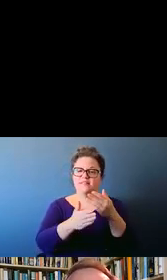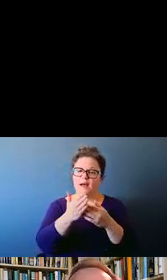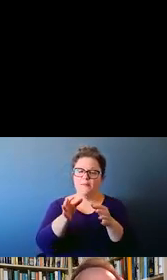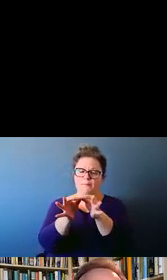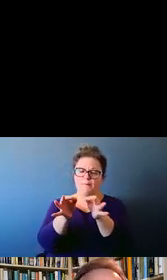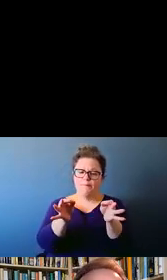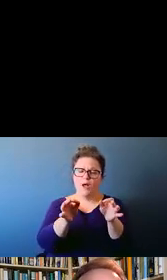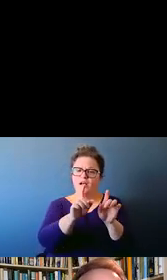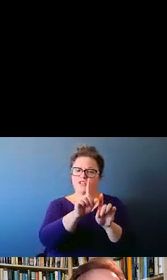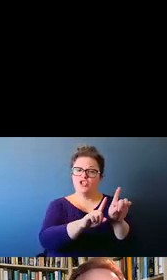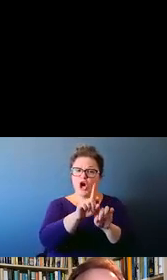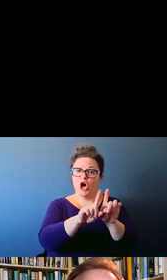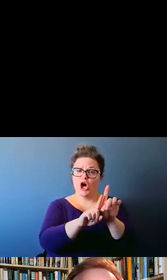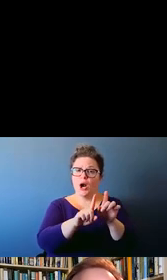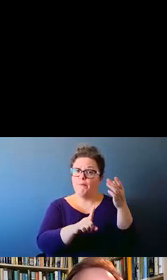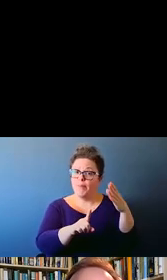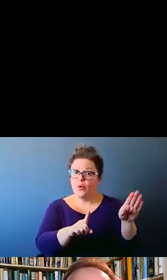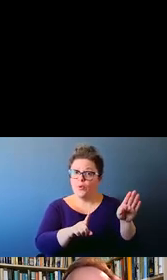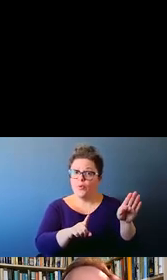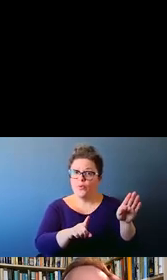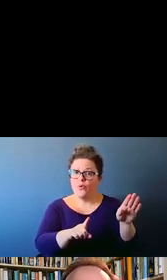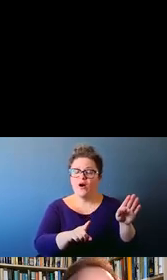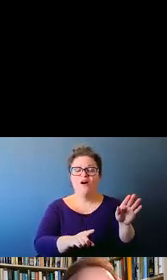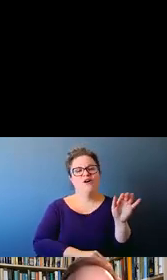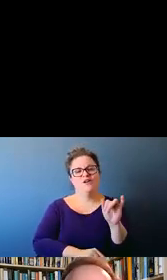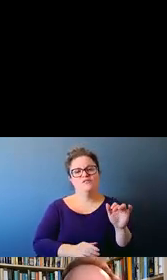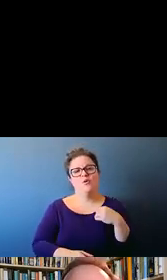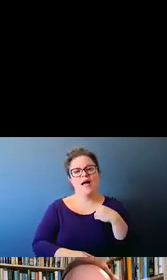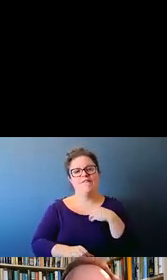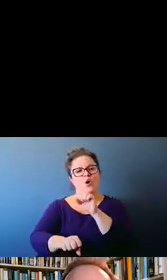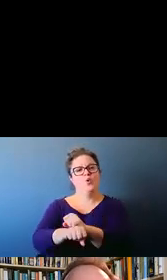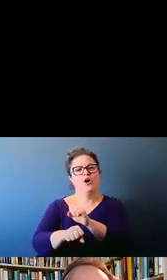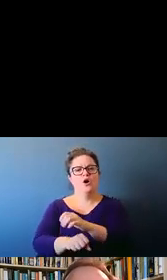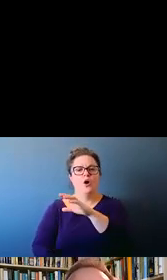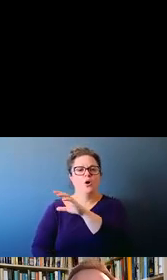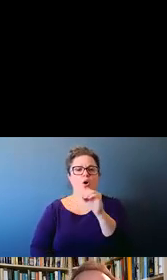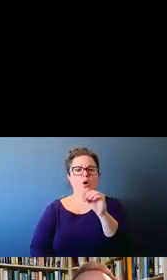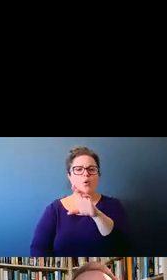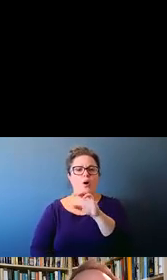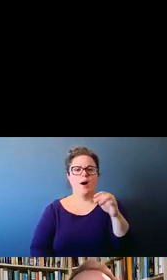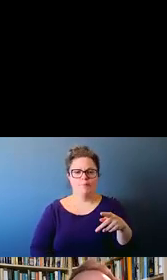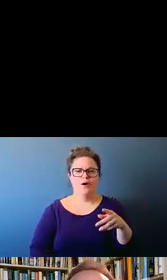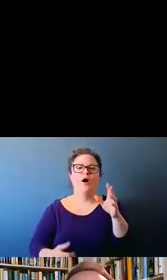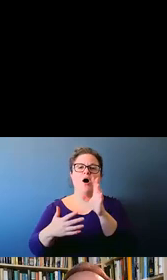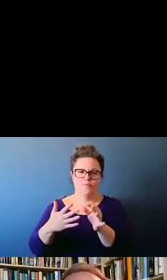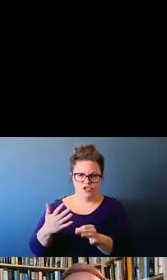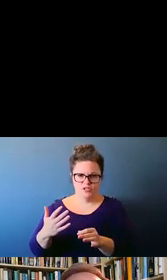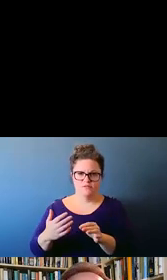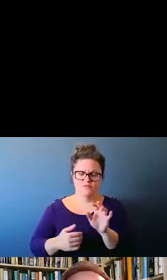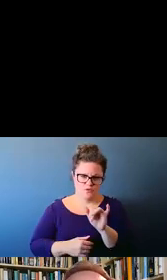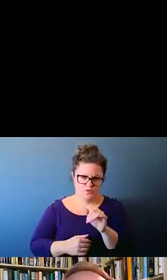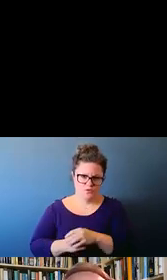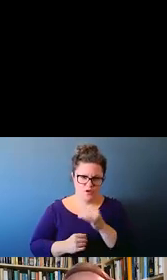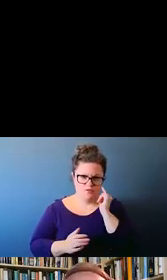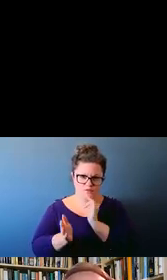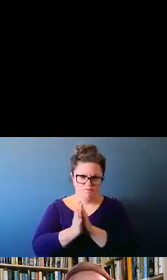blue are the ones that currently also offer a co-op option as part of their degree program. Now, you may already have an idea of what you'd like to